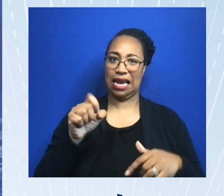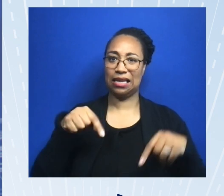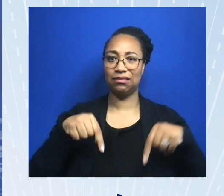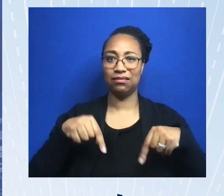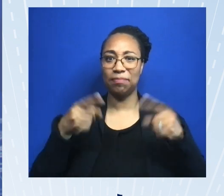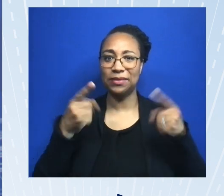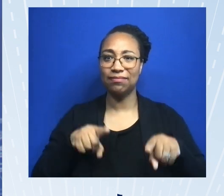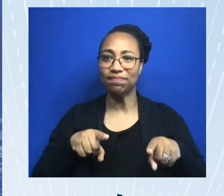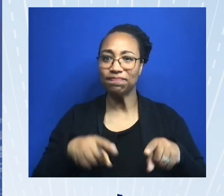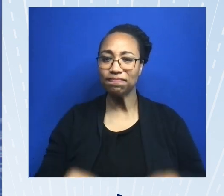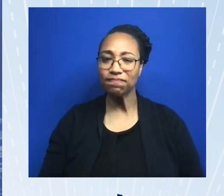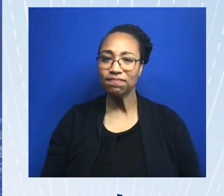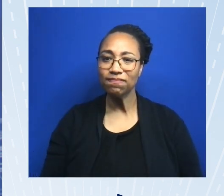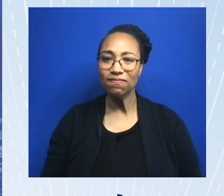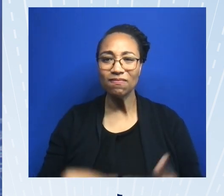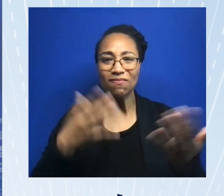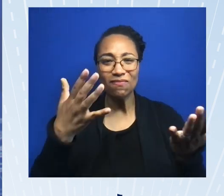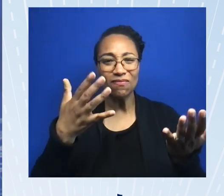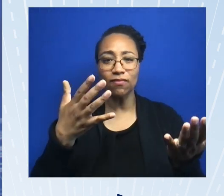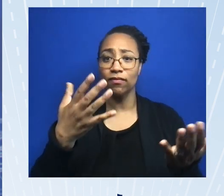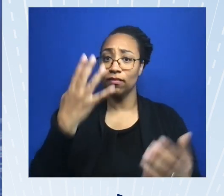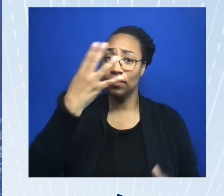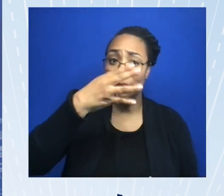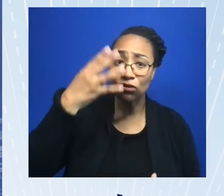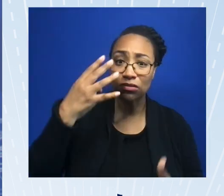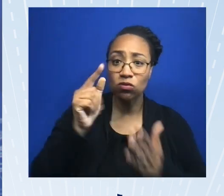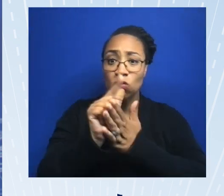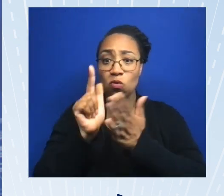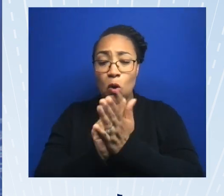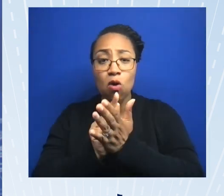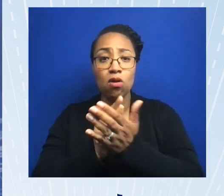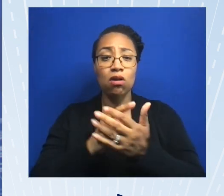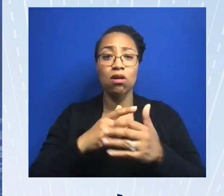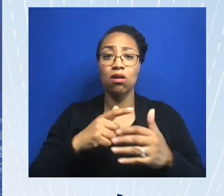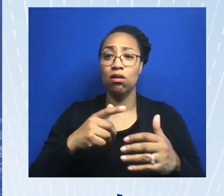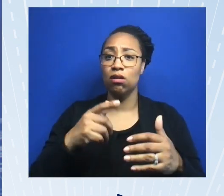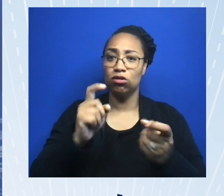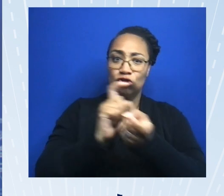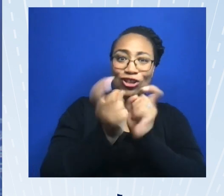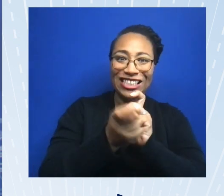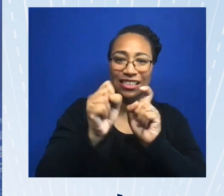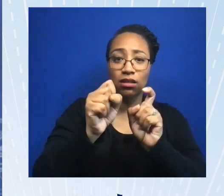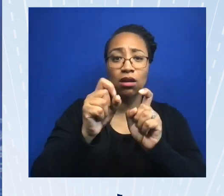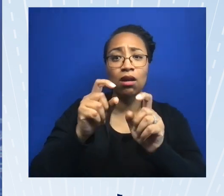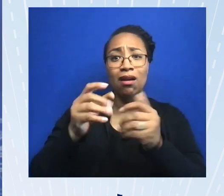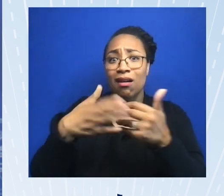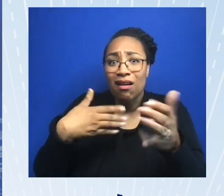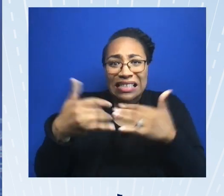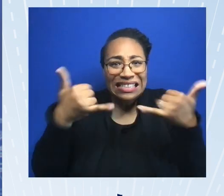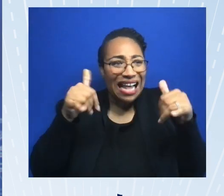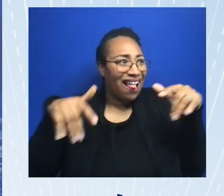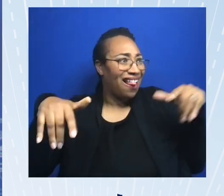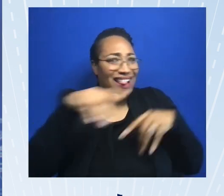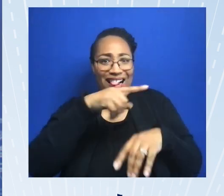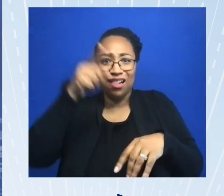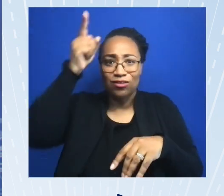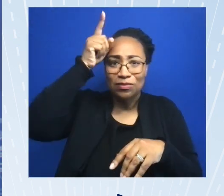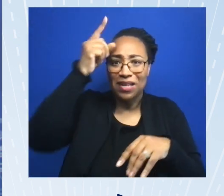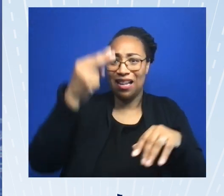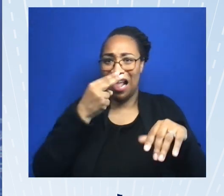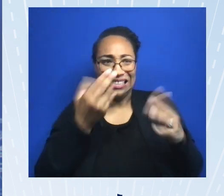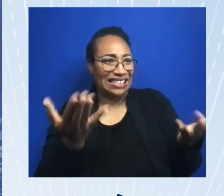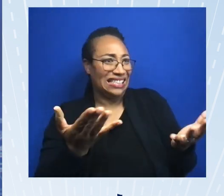Kristallnacht, when an intense bipartisan effort to allow the entry of Jewish children whose parents were